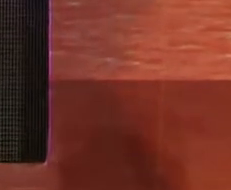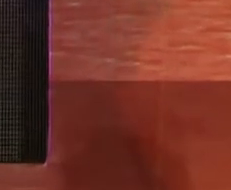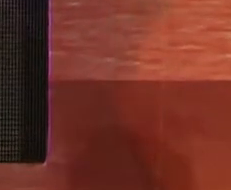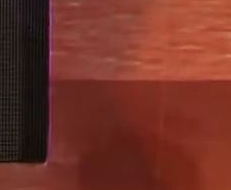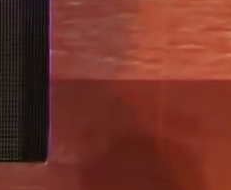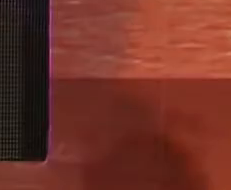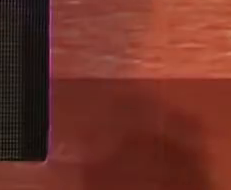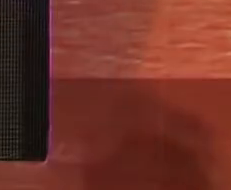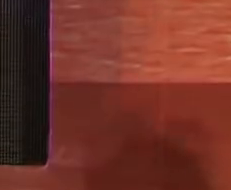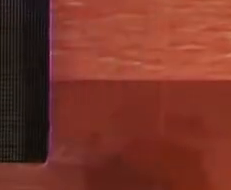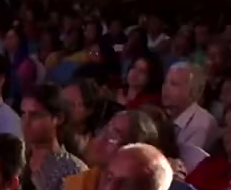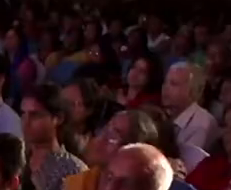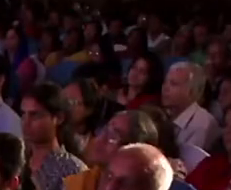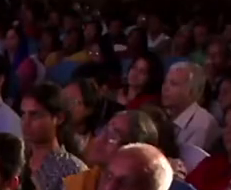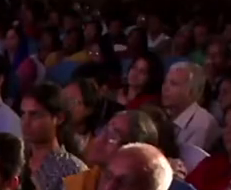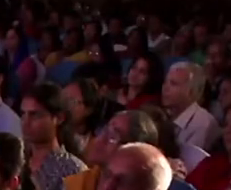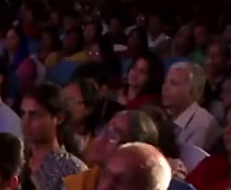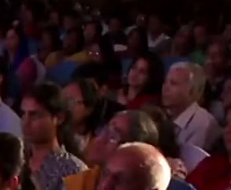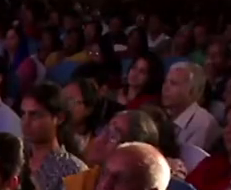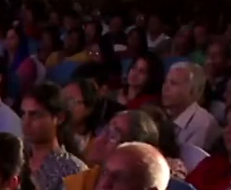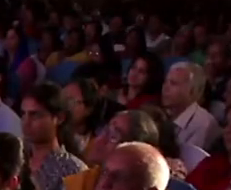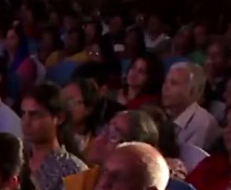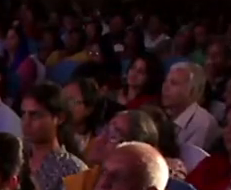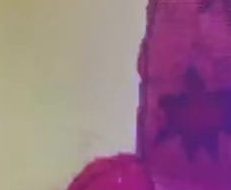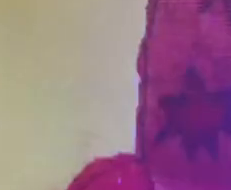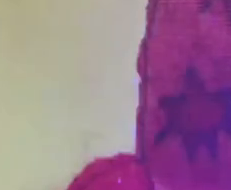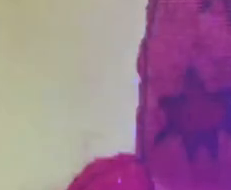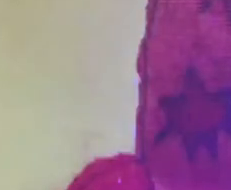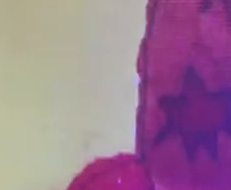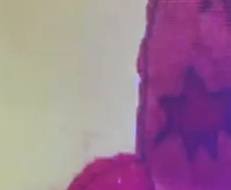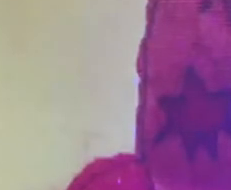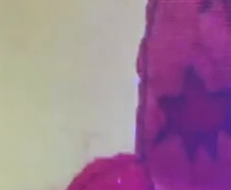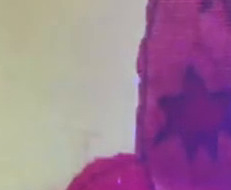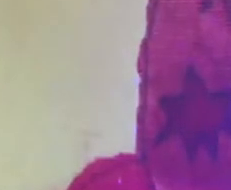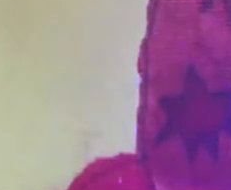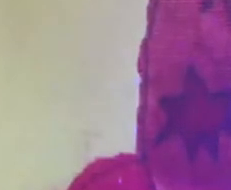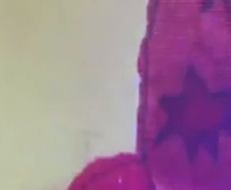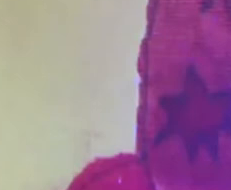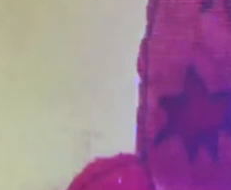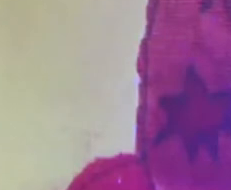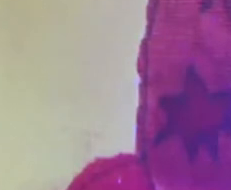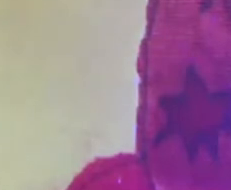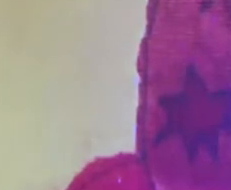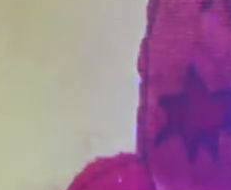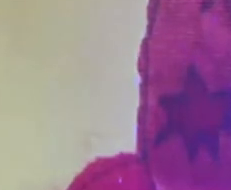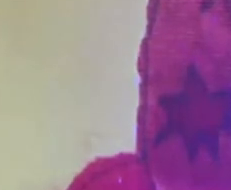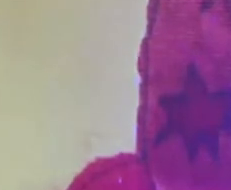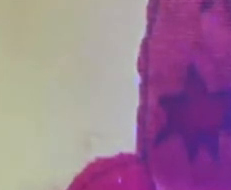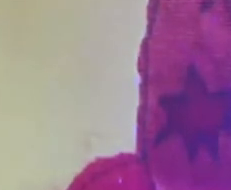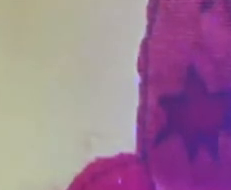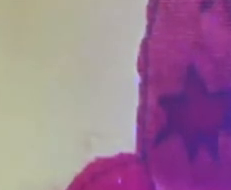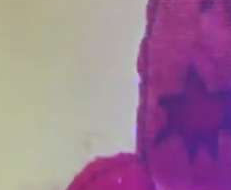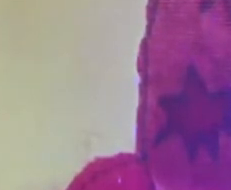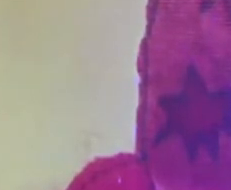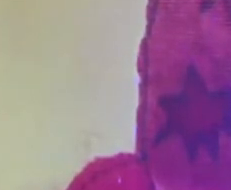everywhere. Sir, I would like to... I would like to just say one more line, that